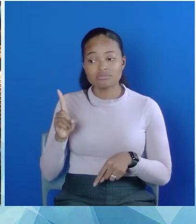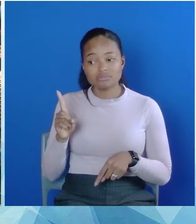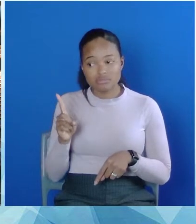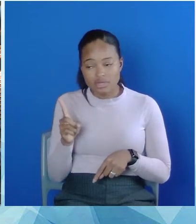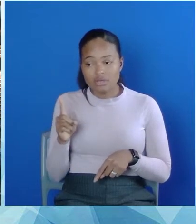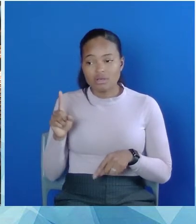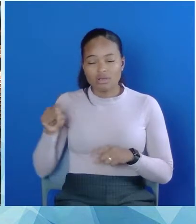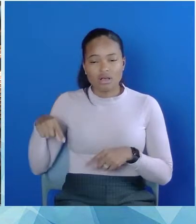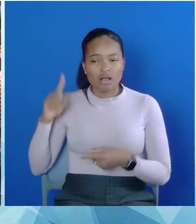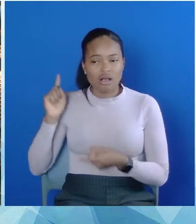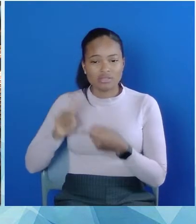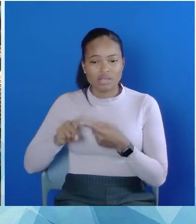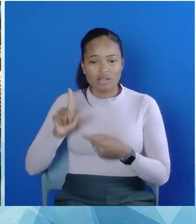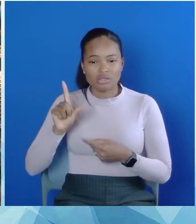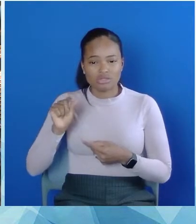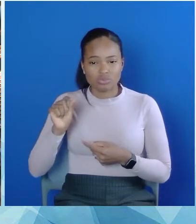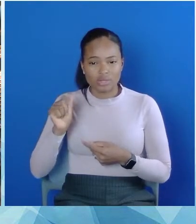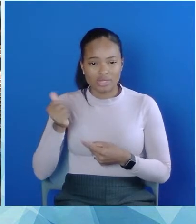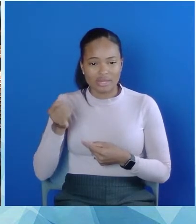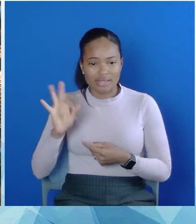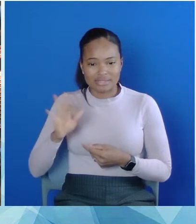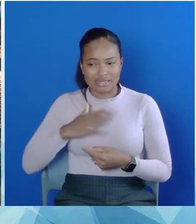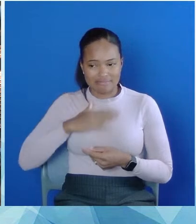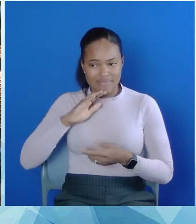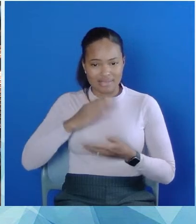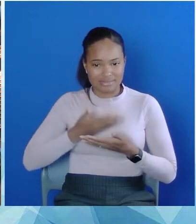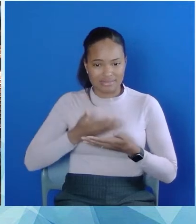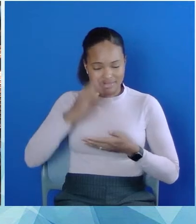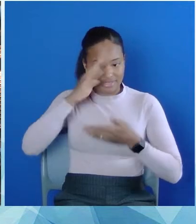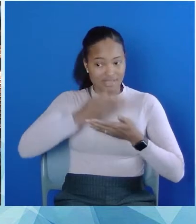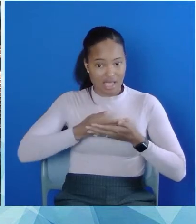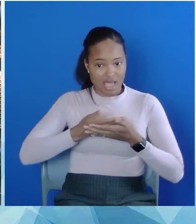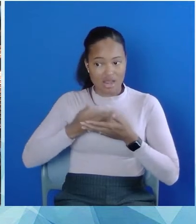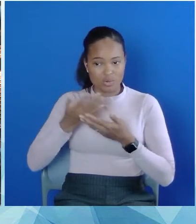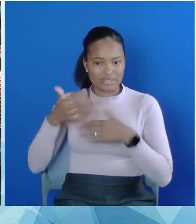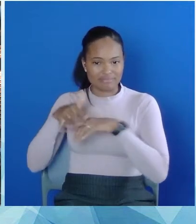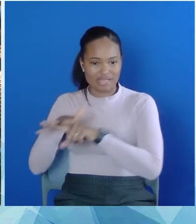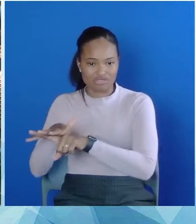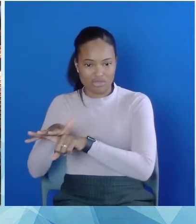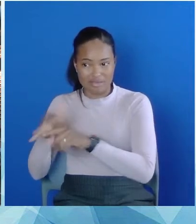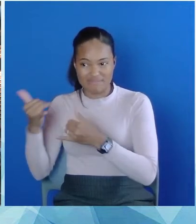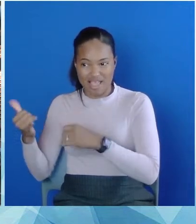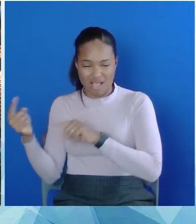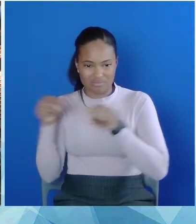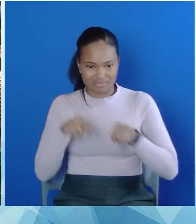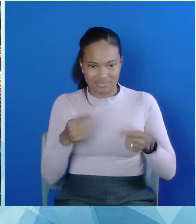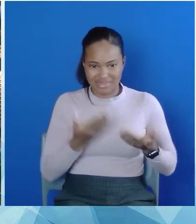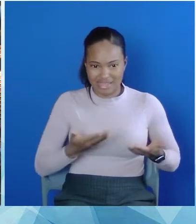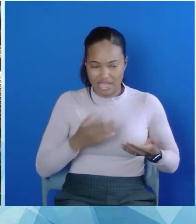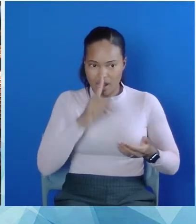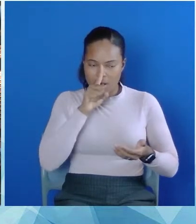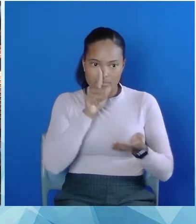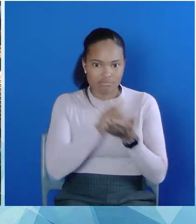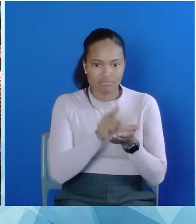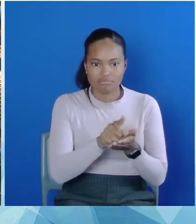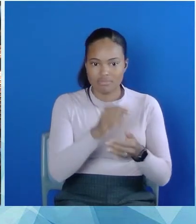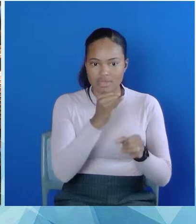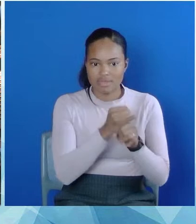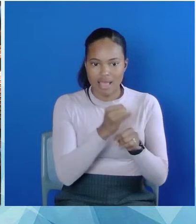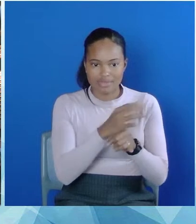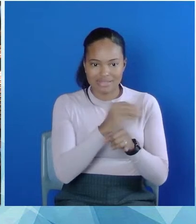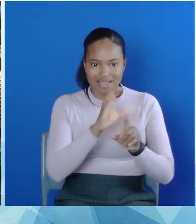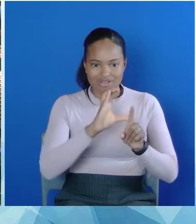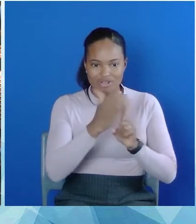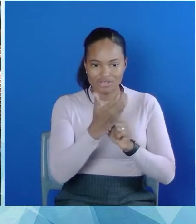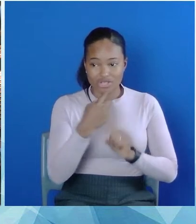about 2019 when we visited ASDB campus. Brody fell in love with the campus and the culture. We knew then what we had to